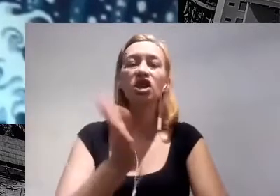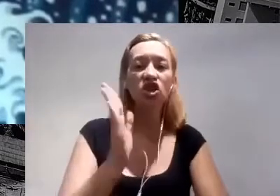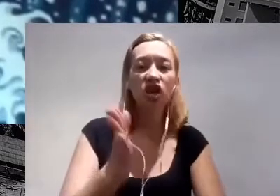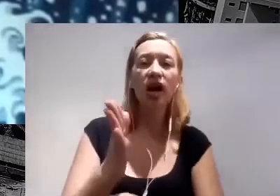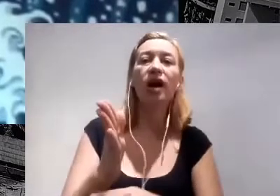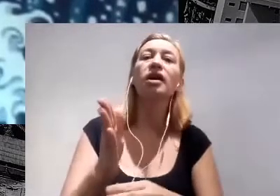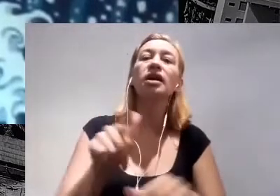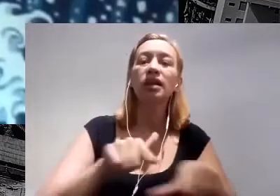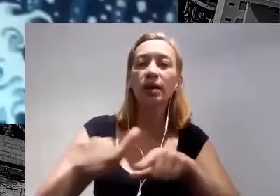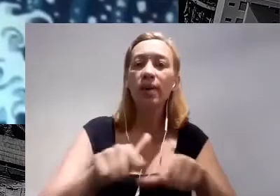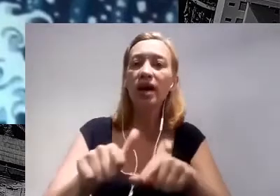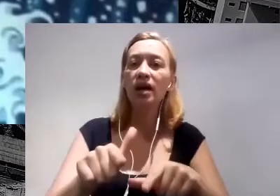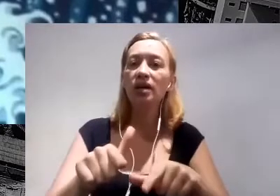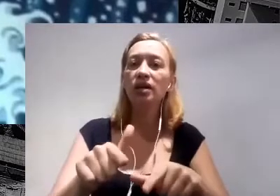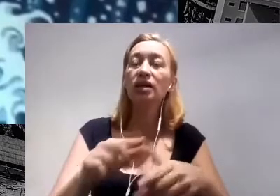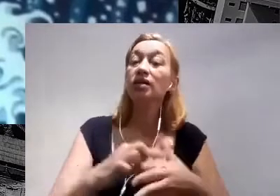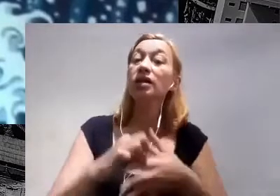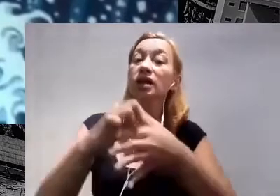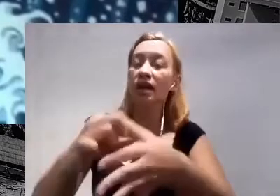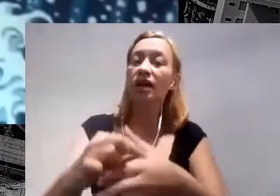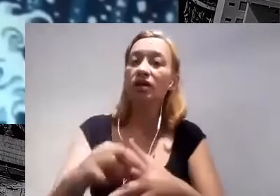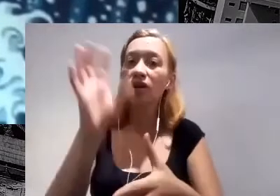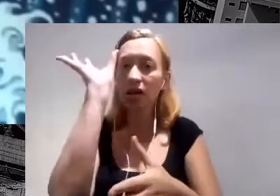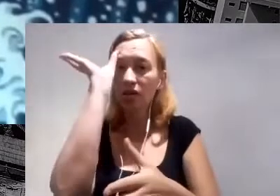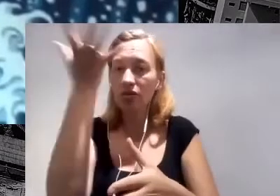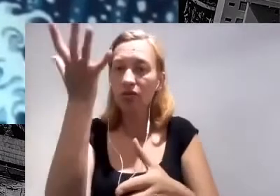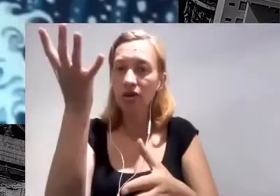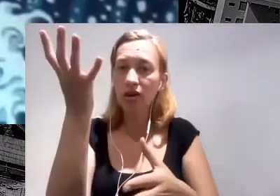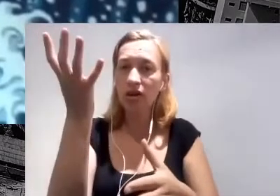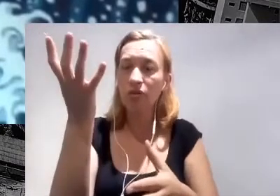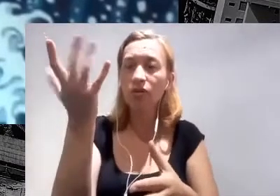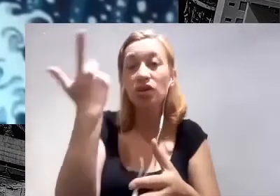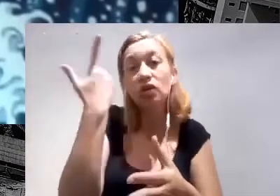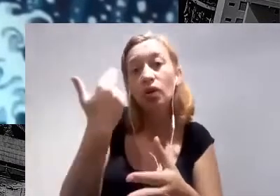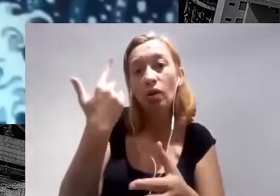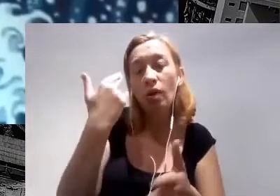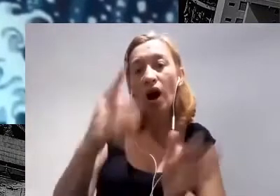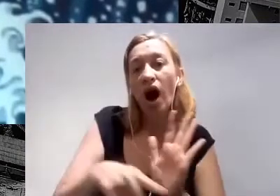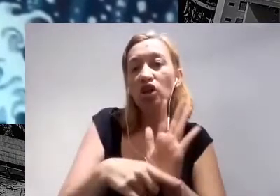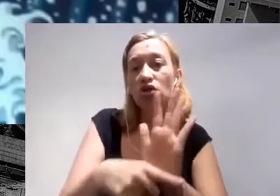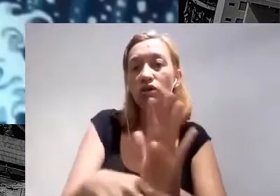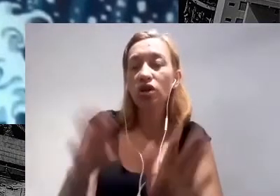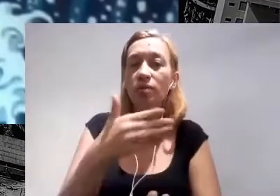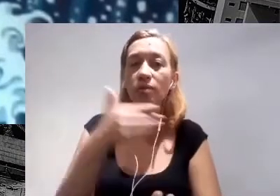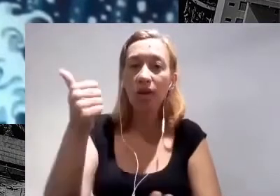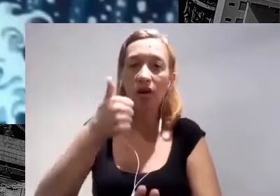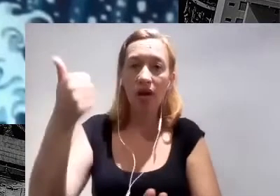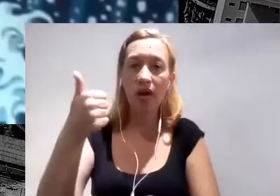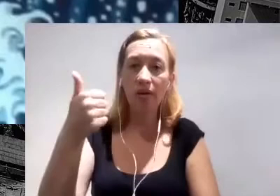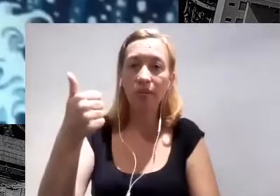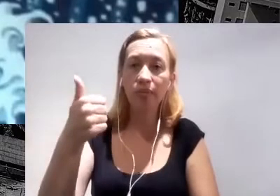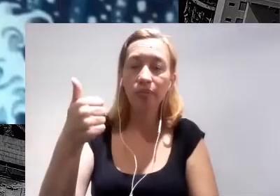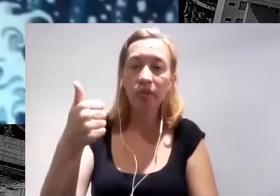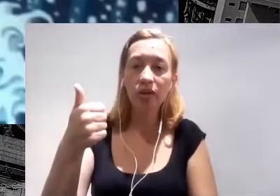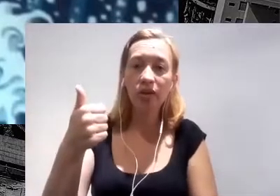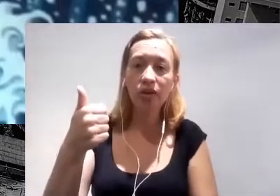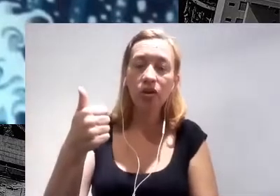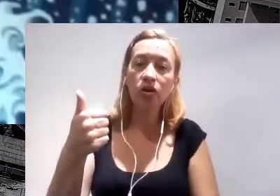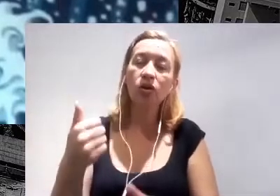solutions are approaching this issue. Denon, the French food and beverage company, is a good example.